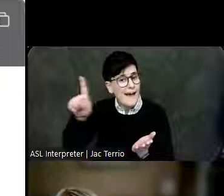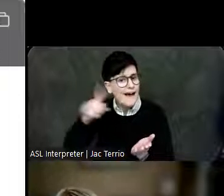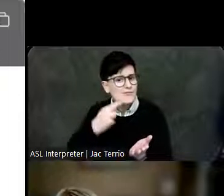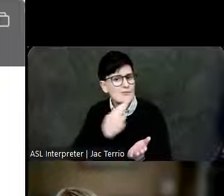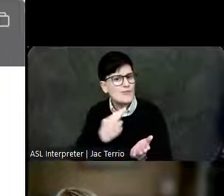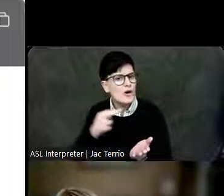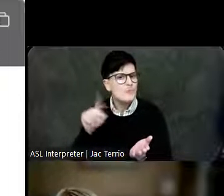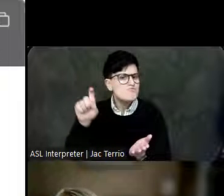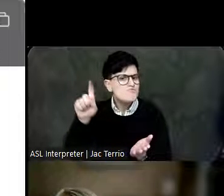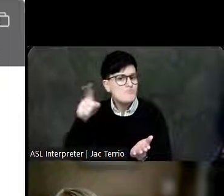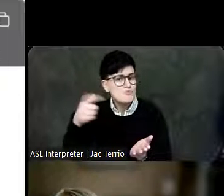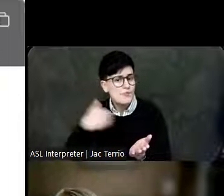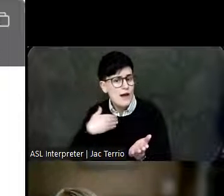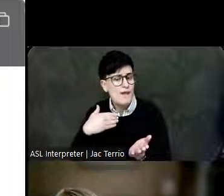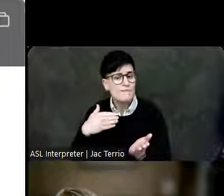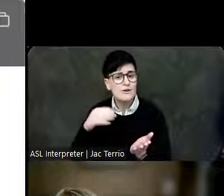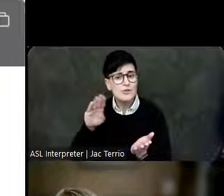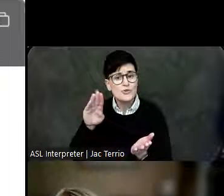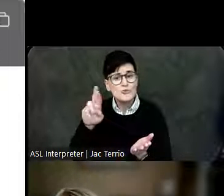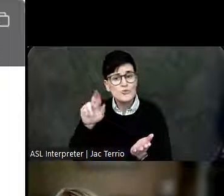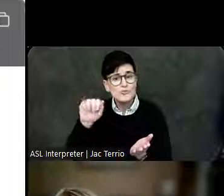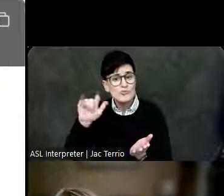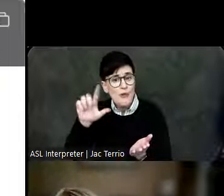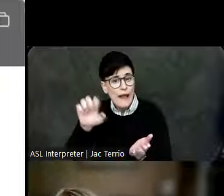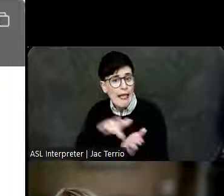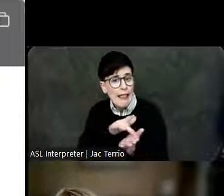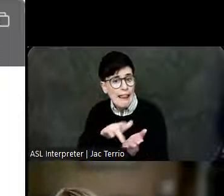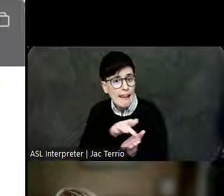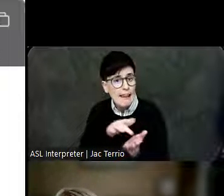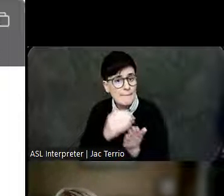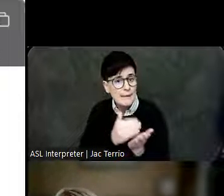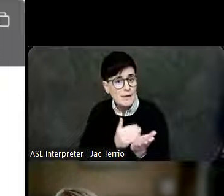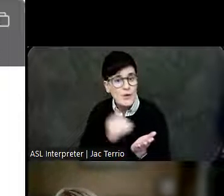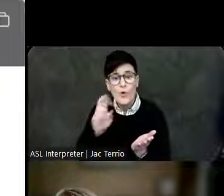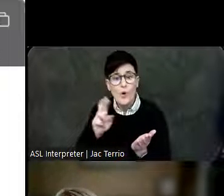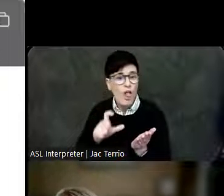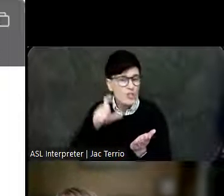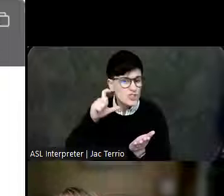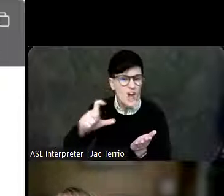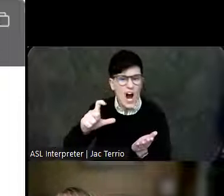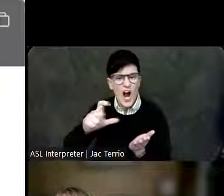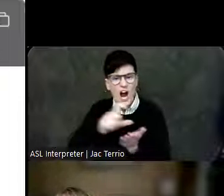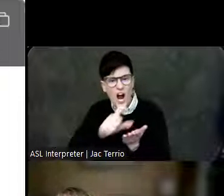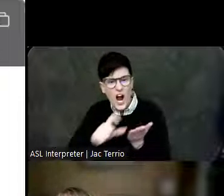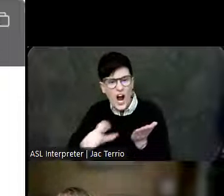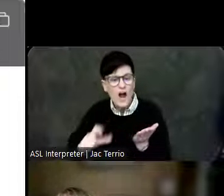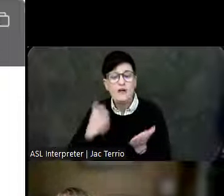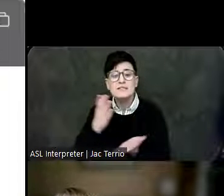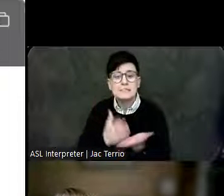menu. Some of them have large print menus. A very few of them also have picture-based menus.